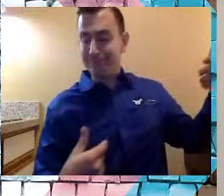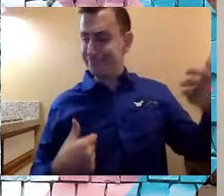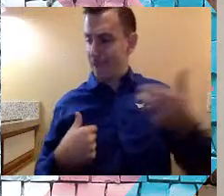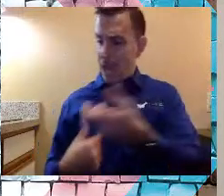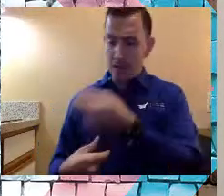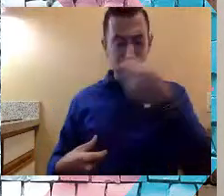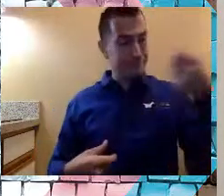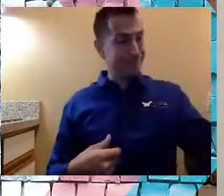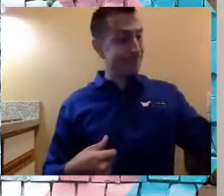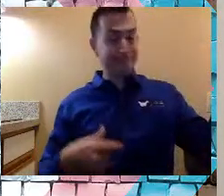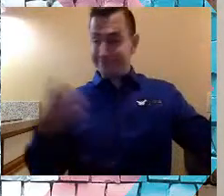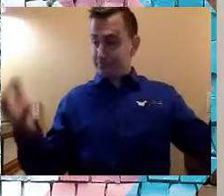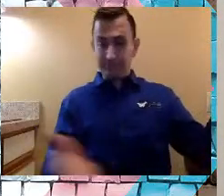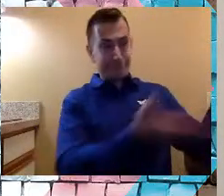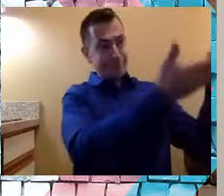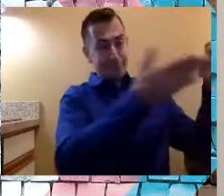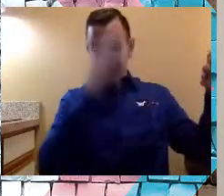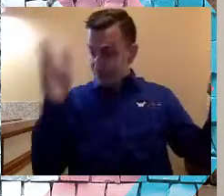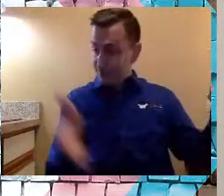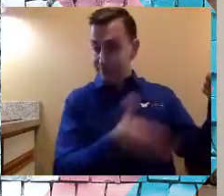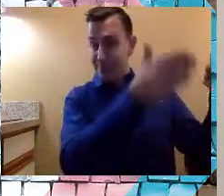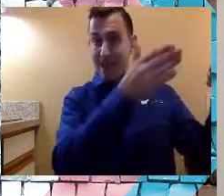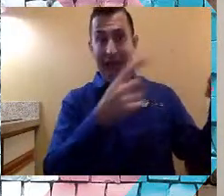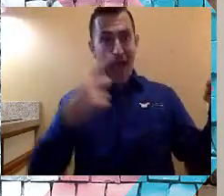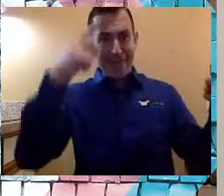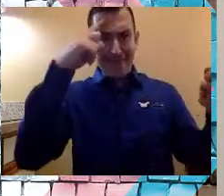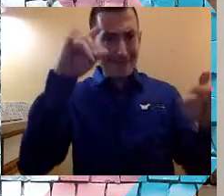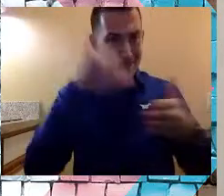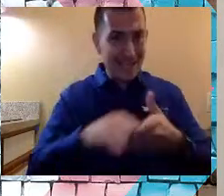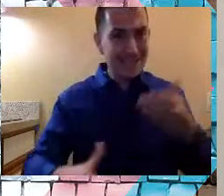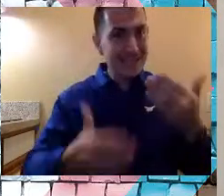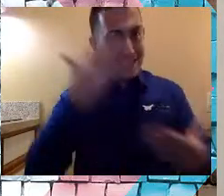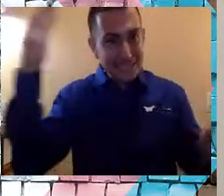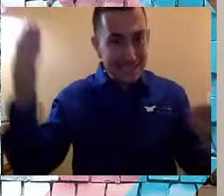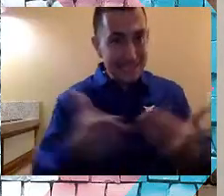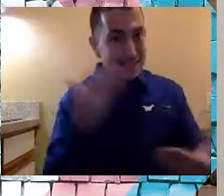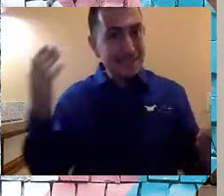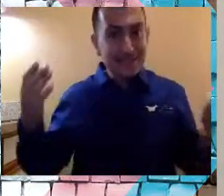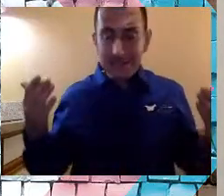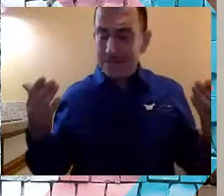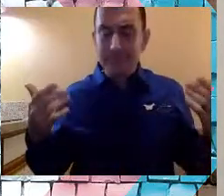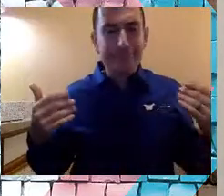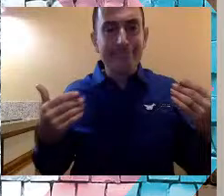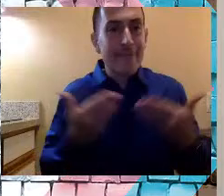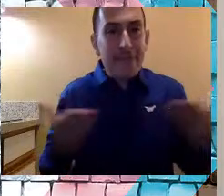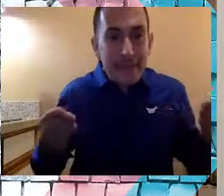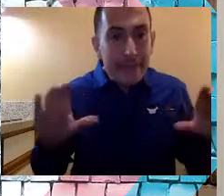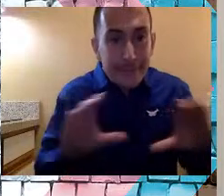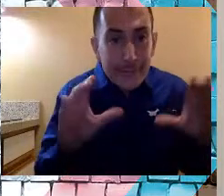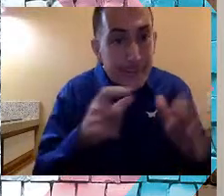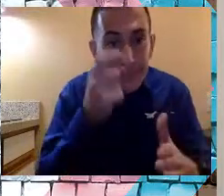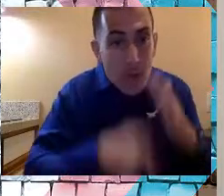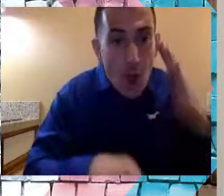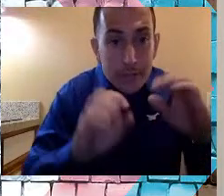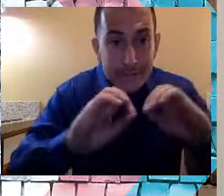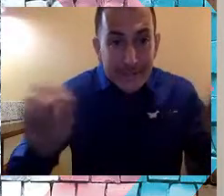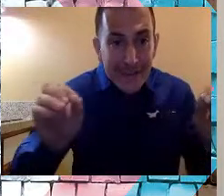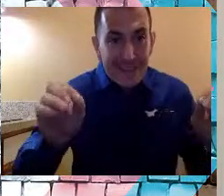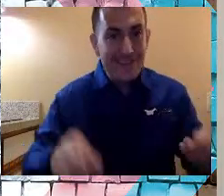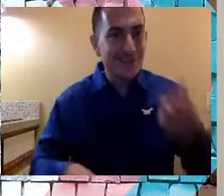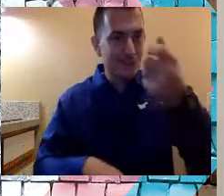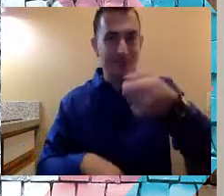it's just the easiest, nicest thing that you can do that costs no money, and smile while you do it.